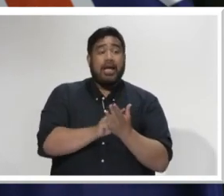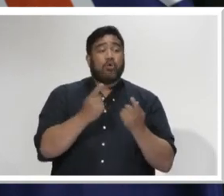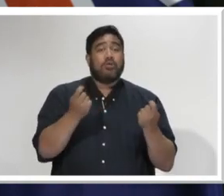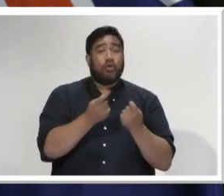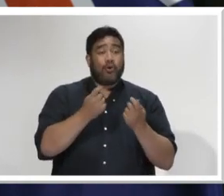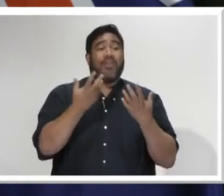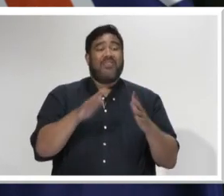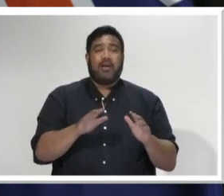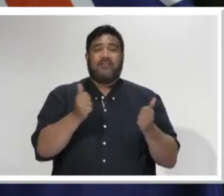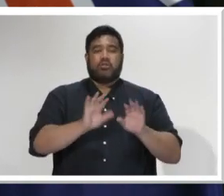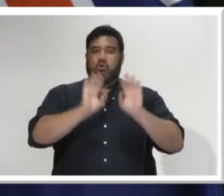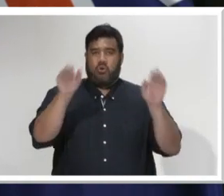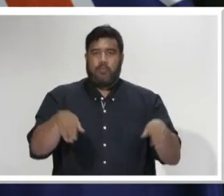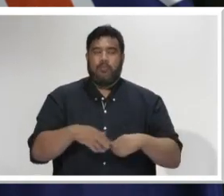to.